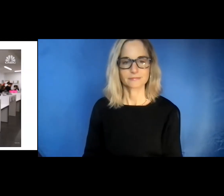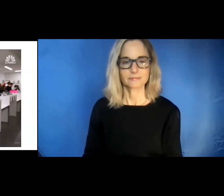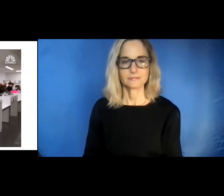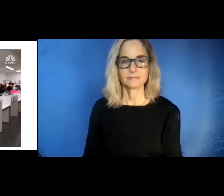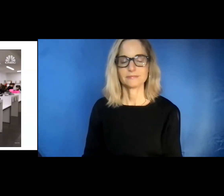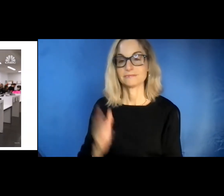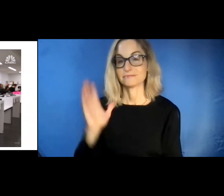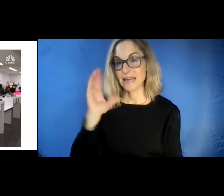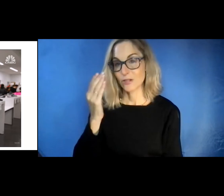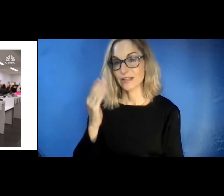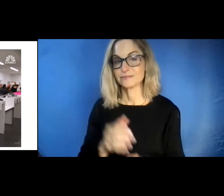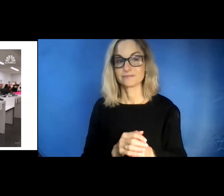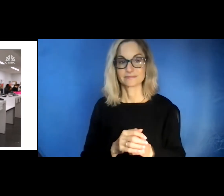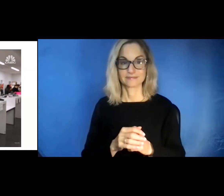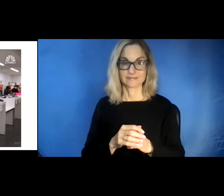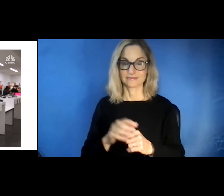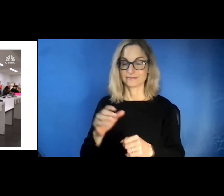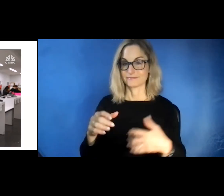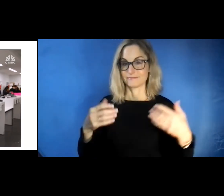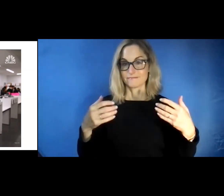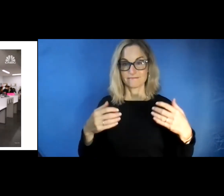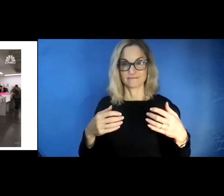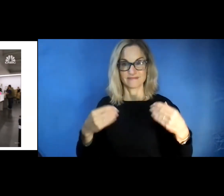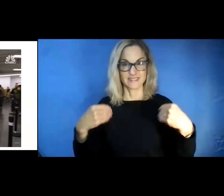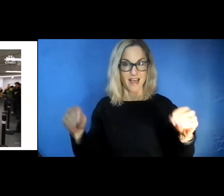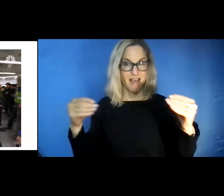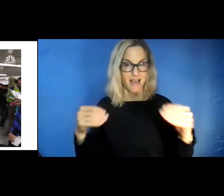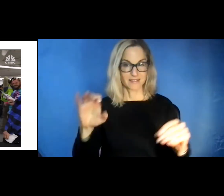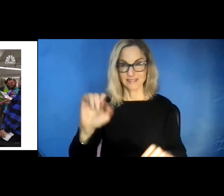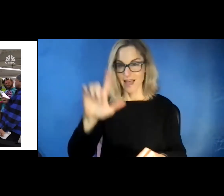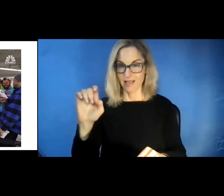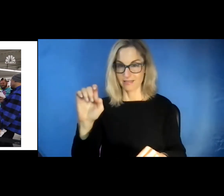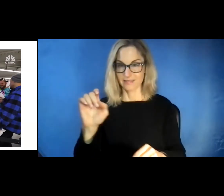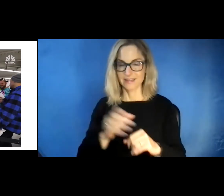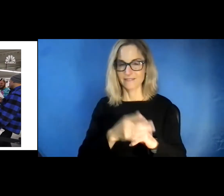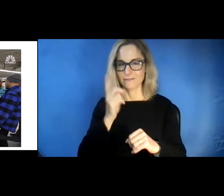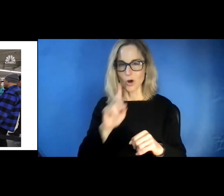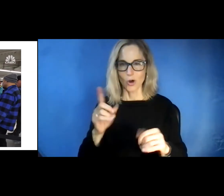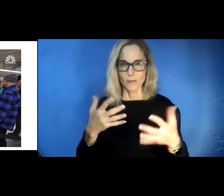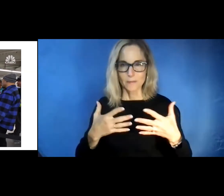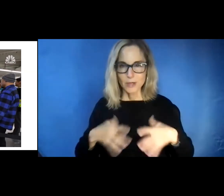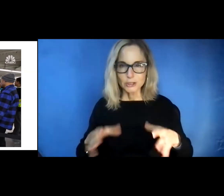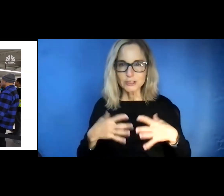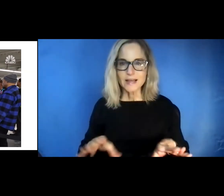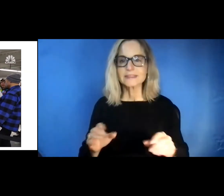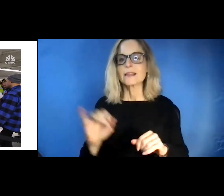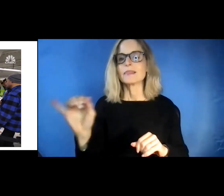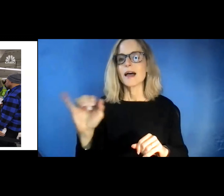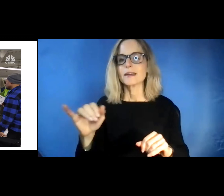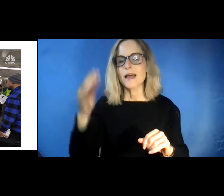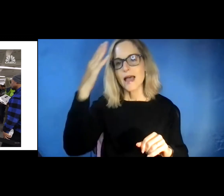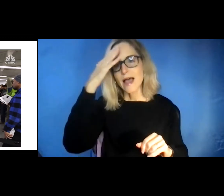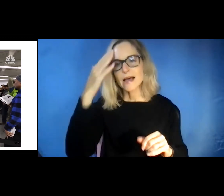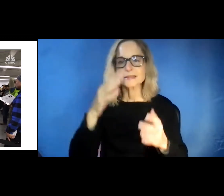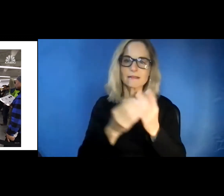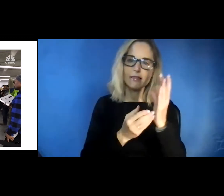Apparently today there is a big sale on merchandise for employees, so there is a line out the door of people waiting to buy things like hats, gloves, shirts.